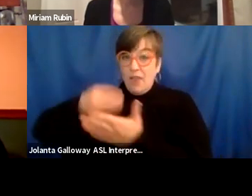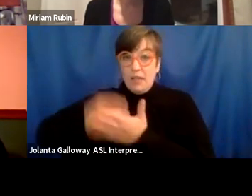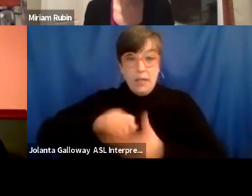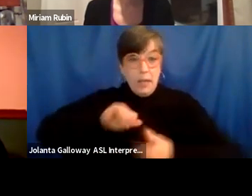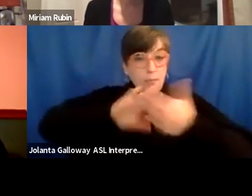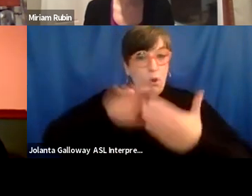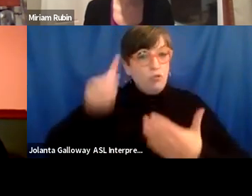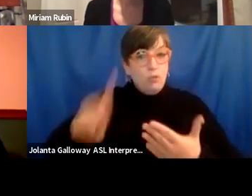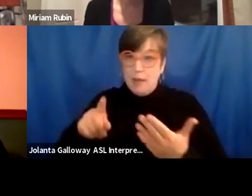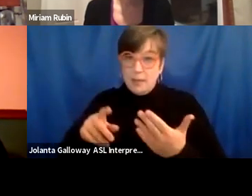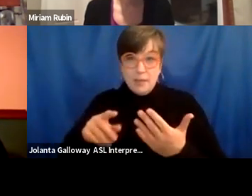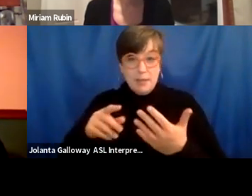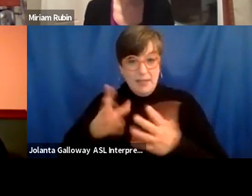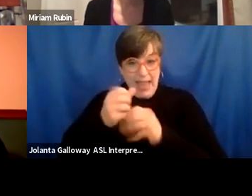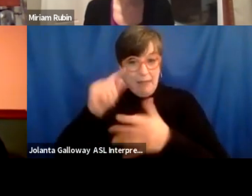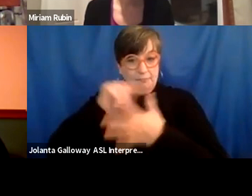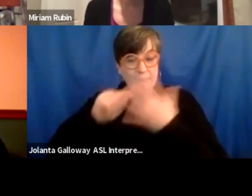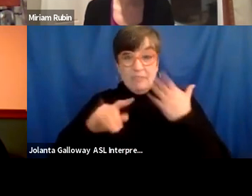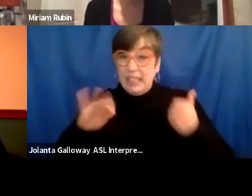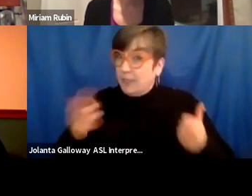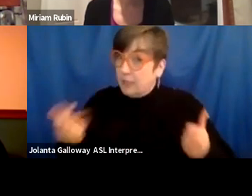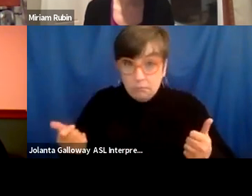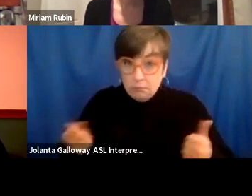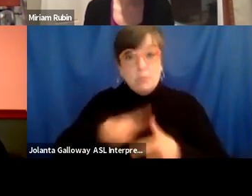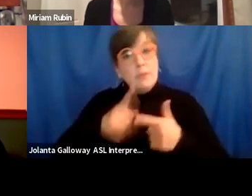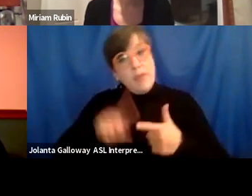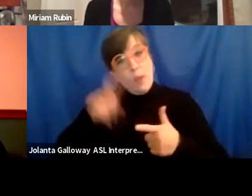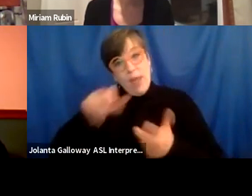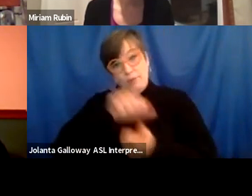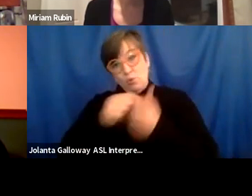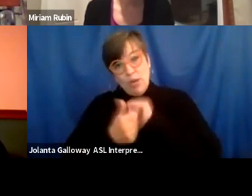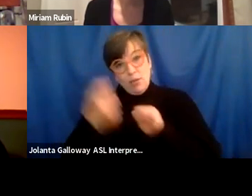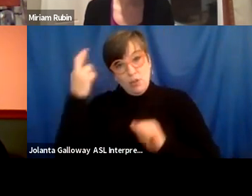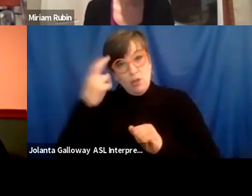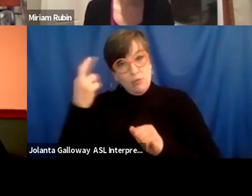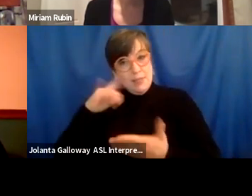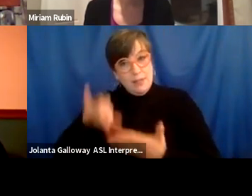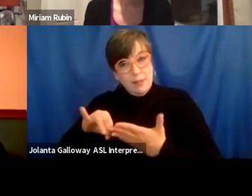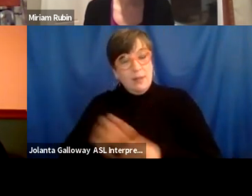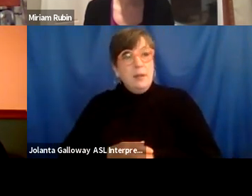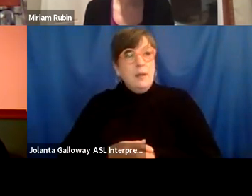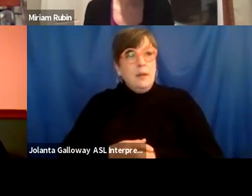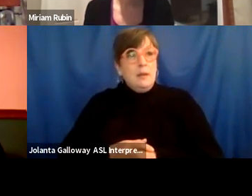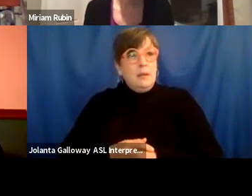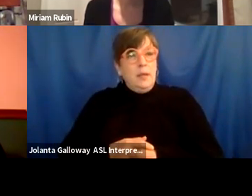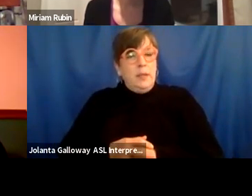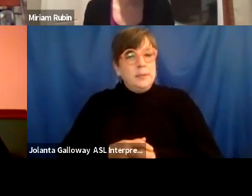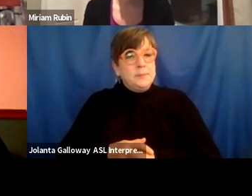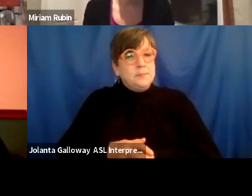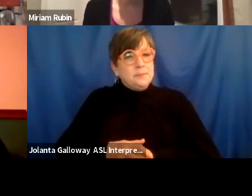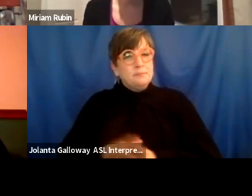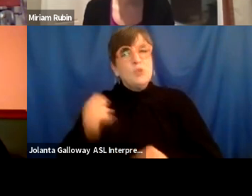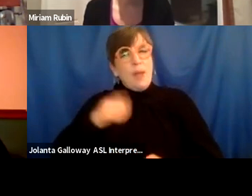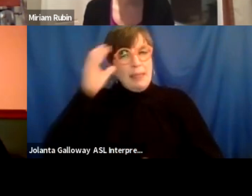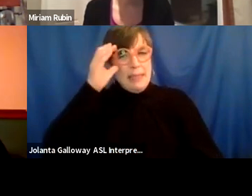there, or we need to change the underlying reason for that. And so we do think about and have been listening to the community about